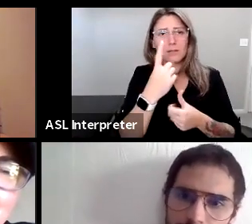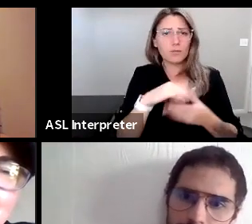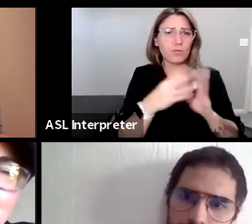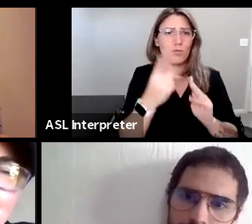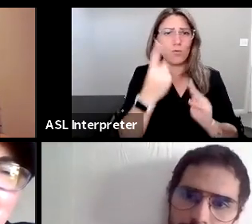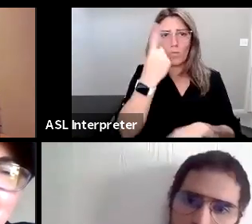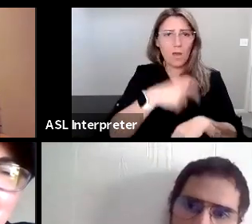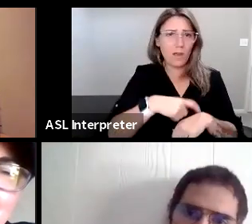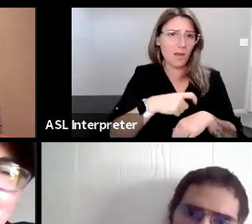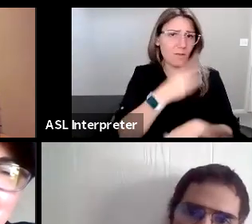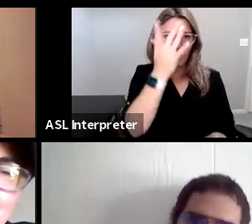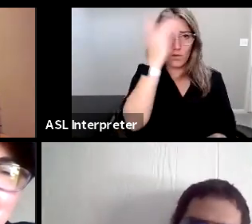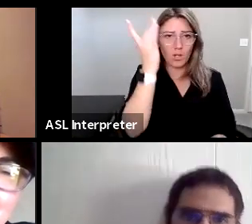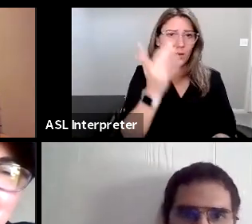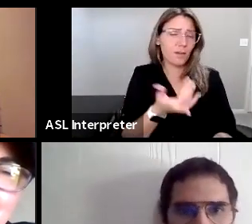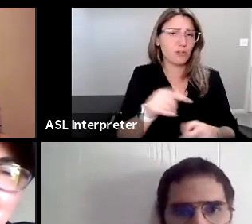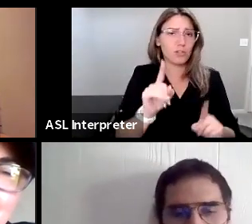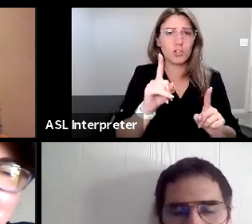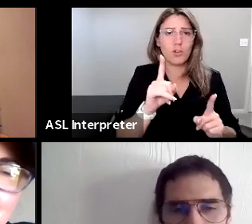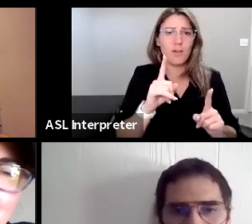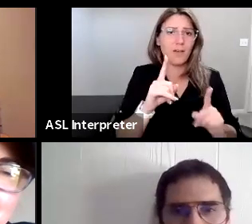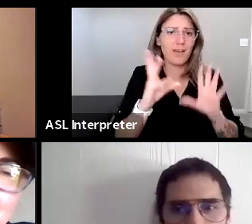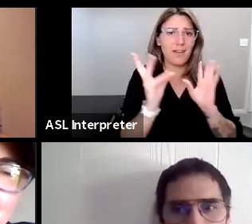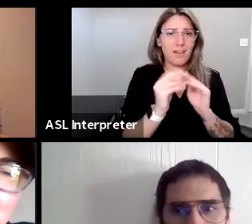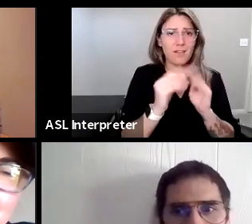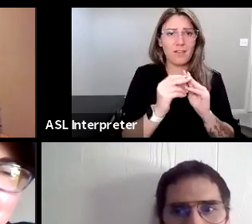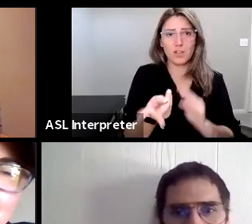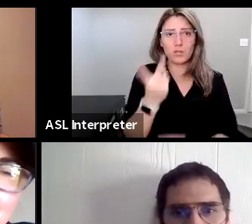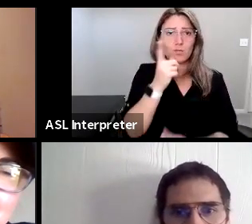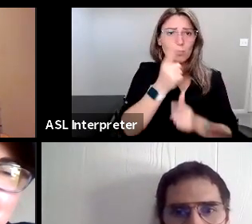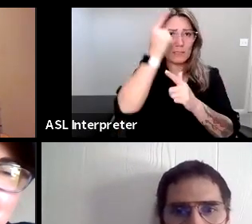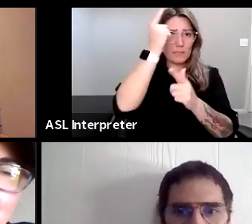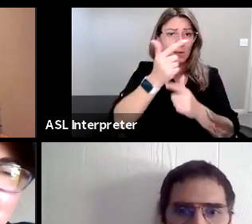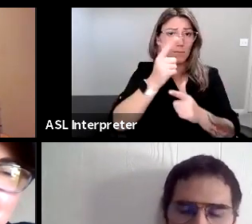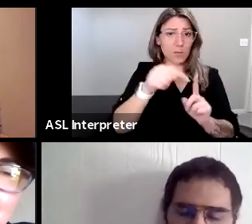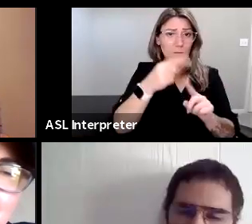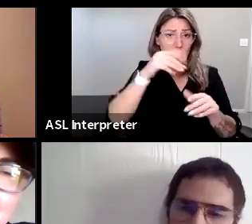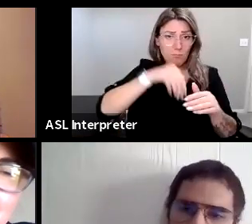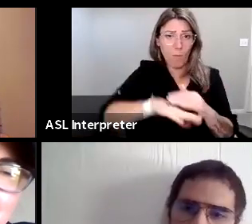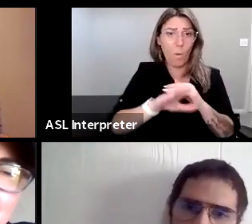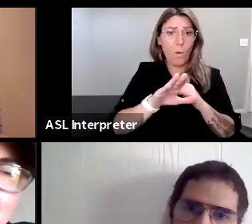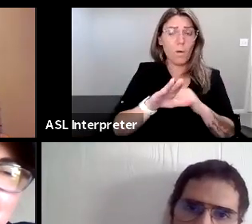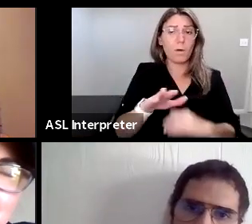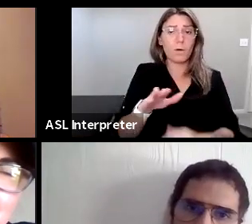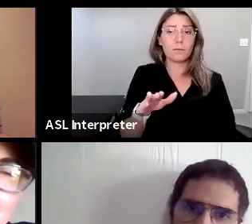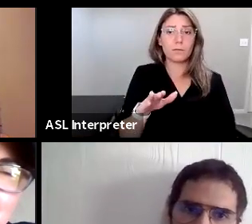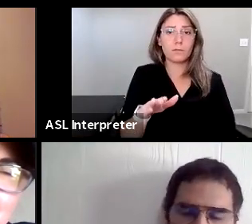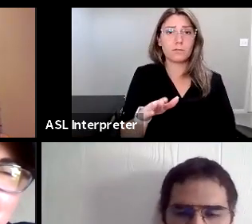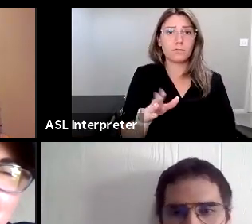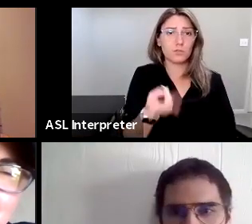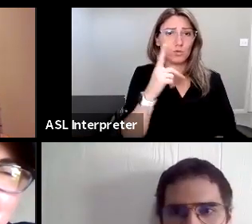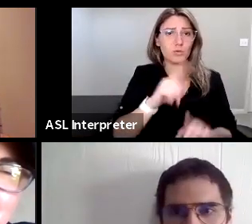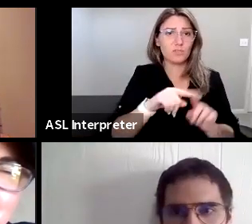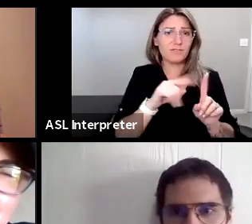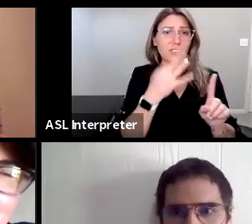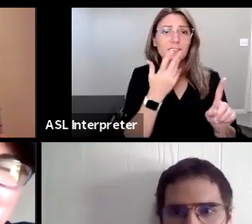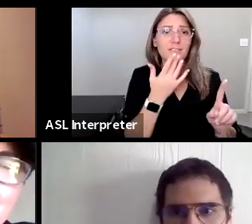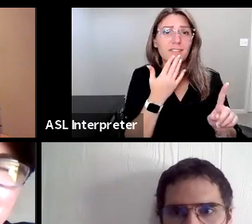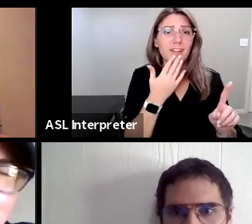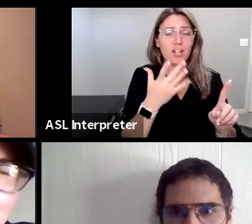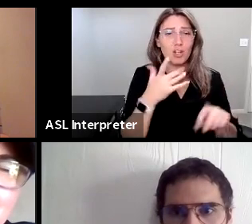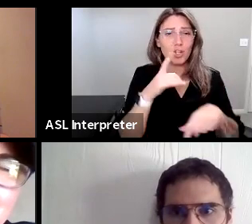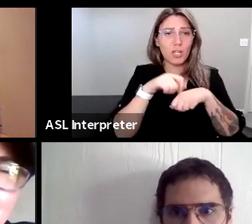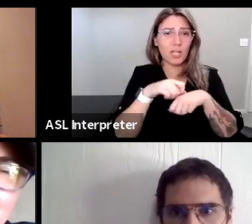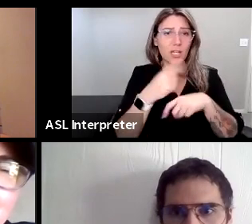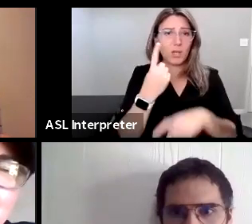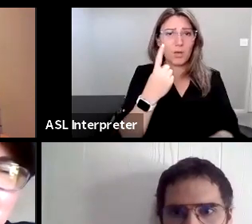forget where it was, in a conference, that they were two siblings, and basically when they were born, they were two different races, because I think one